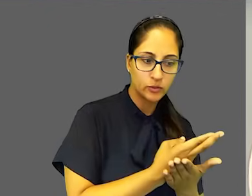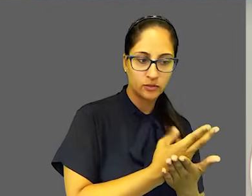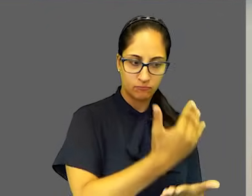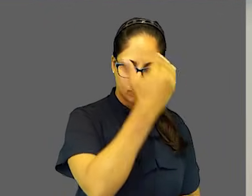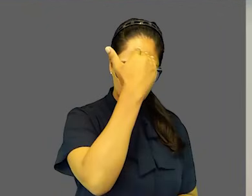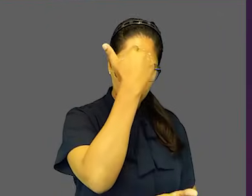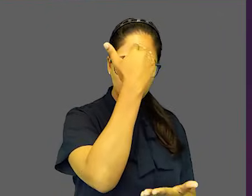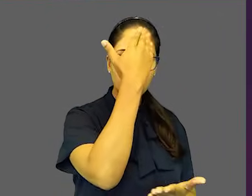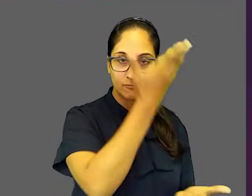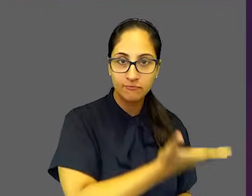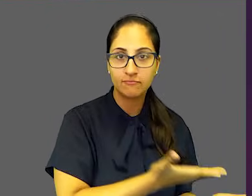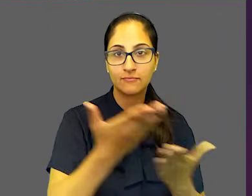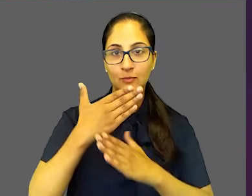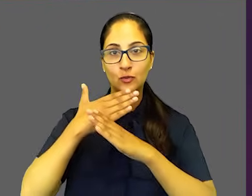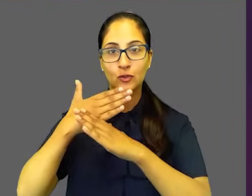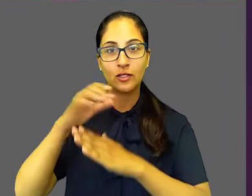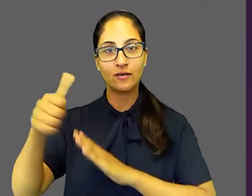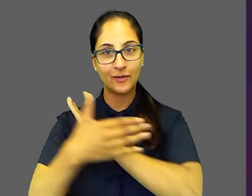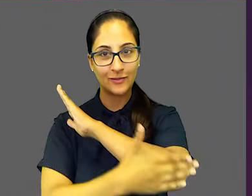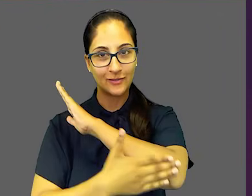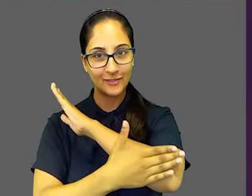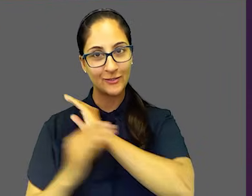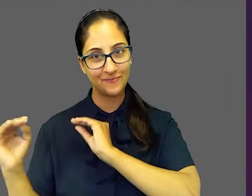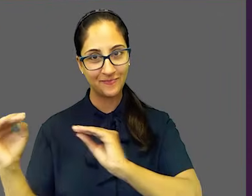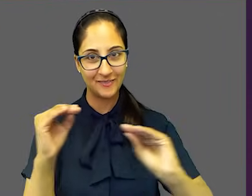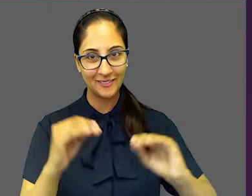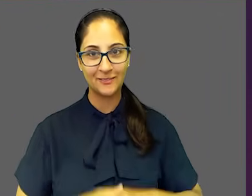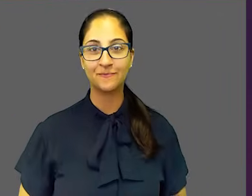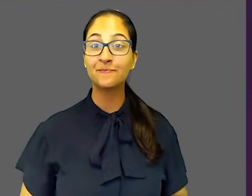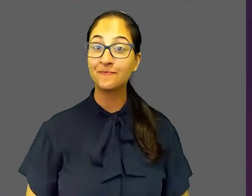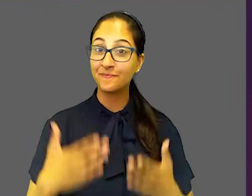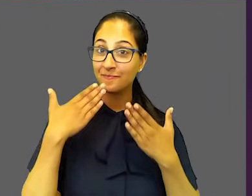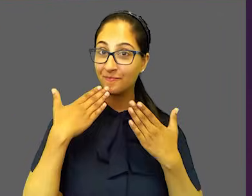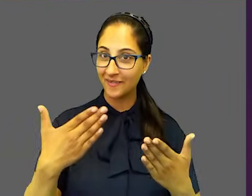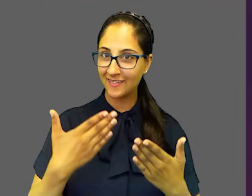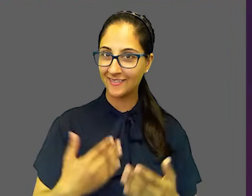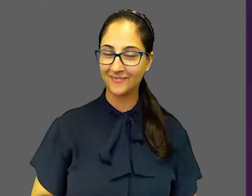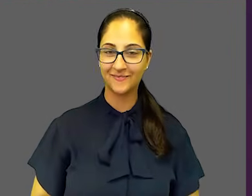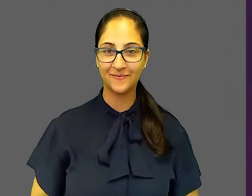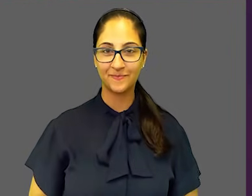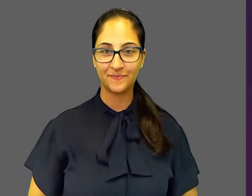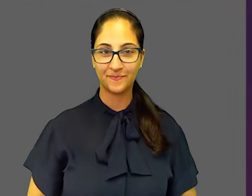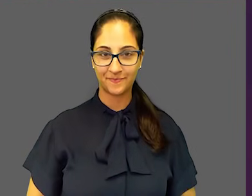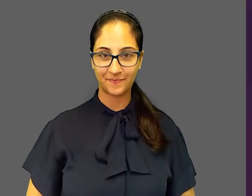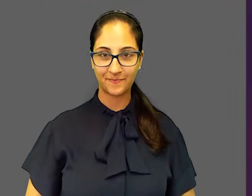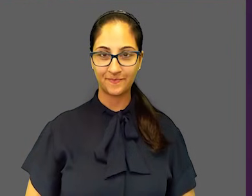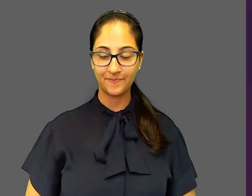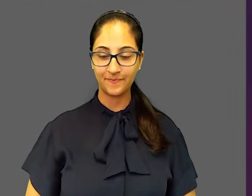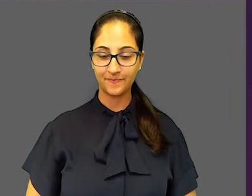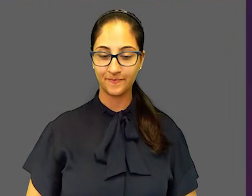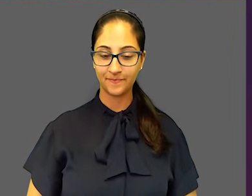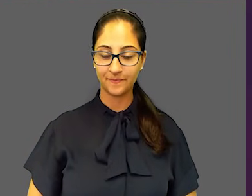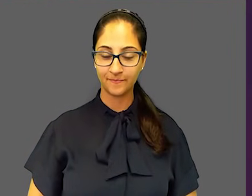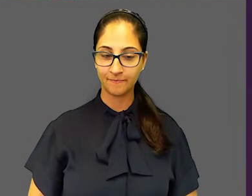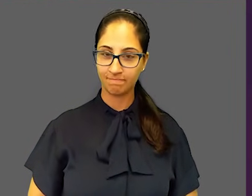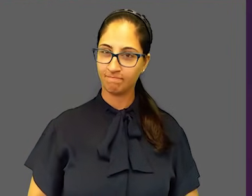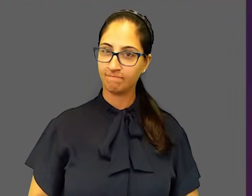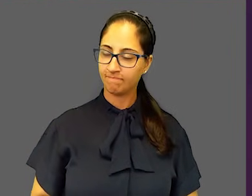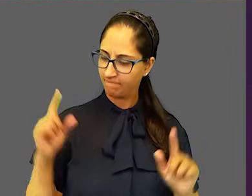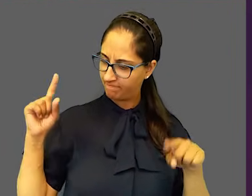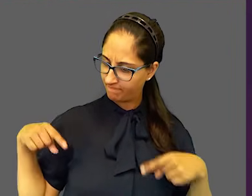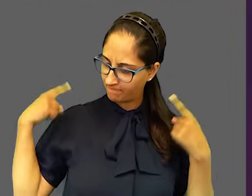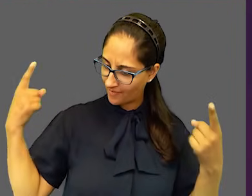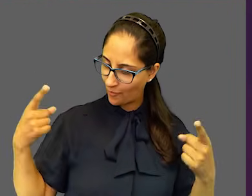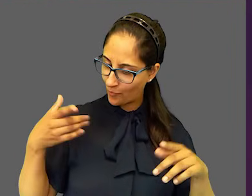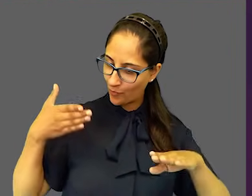the world. Thank you, Meshkan. That's wonderful. It's been over 10 years that